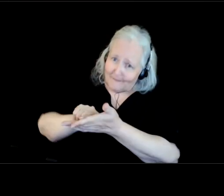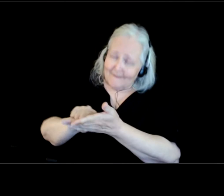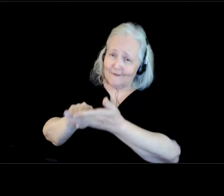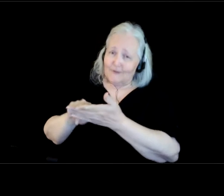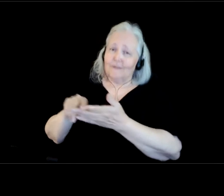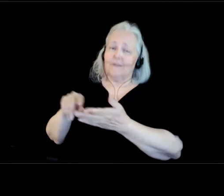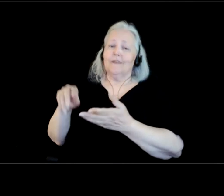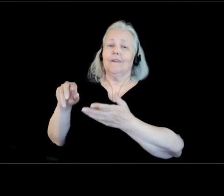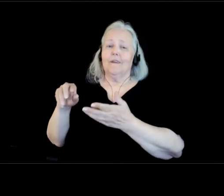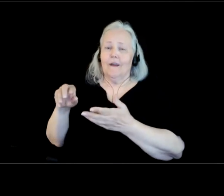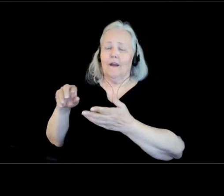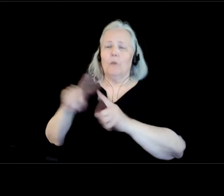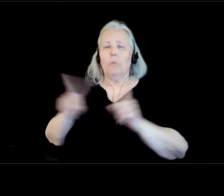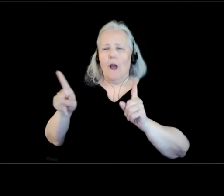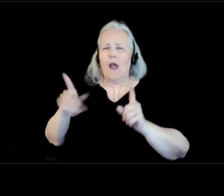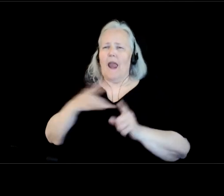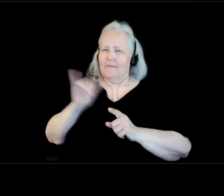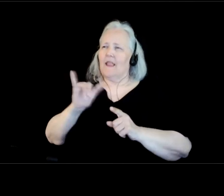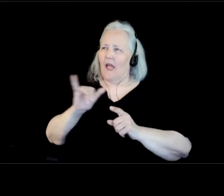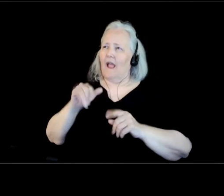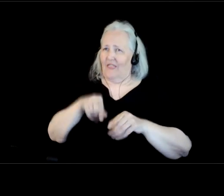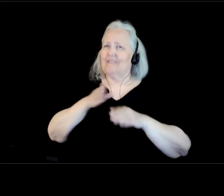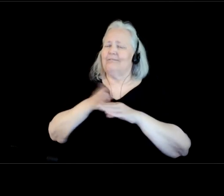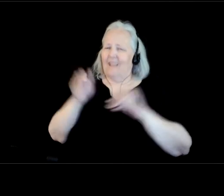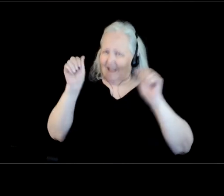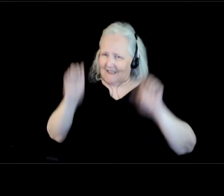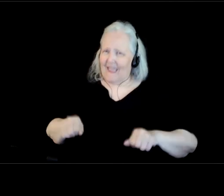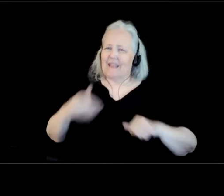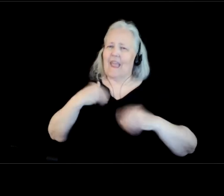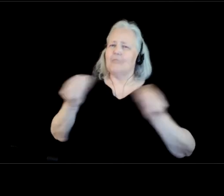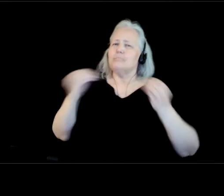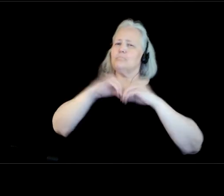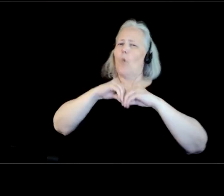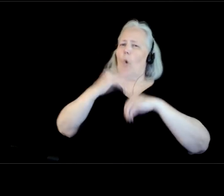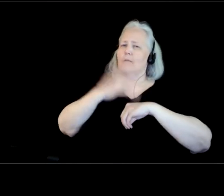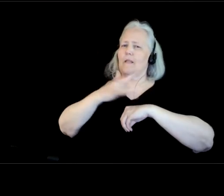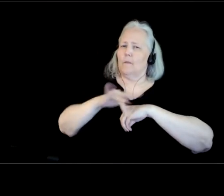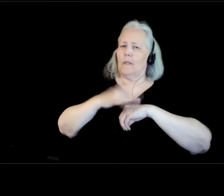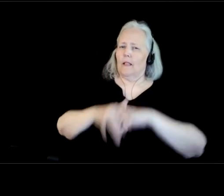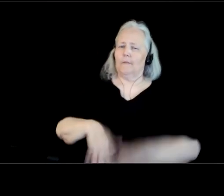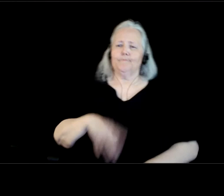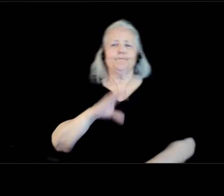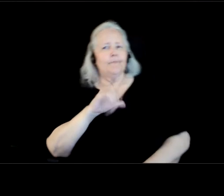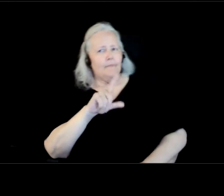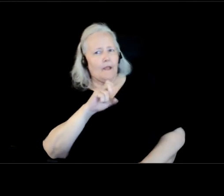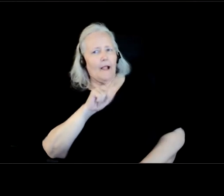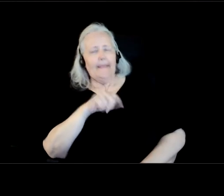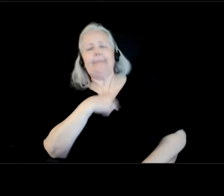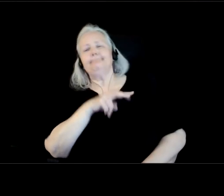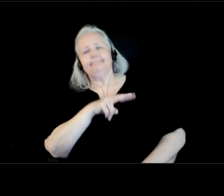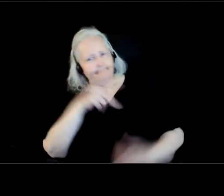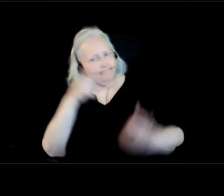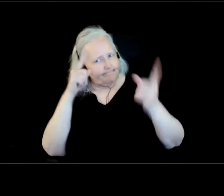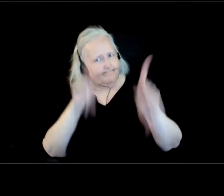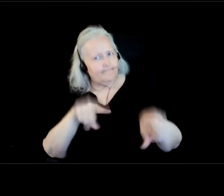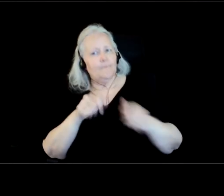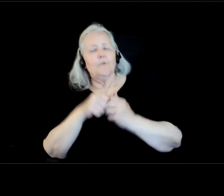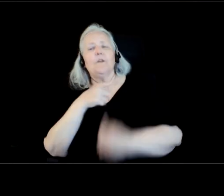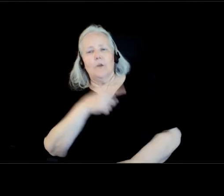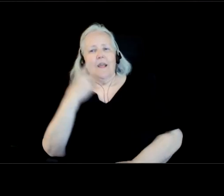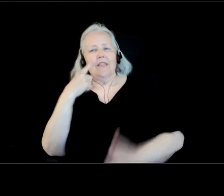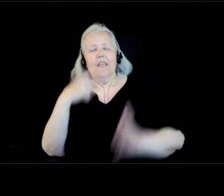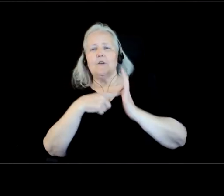room for more in this field. And, I think if we look at I agree. I mean, I think it really indicates the